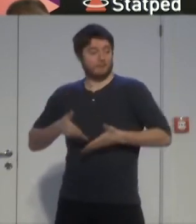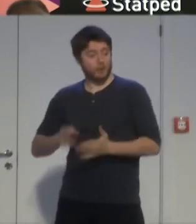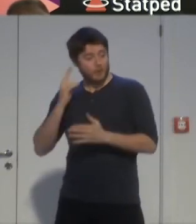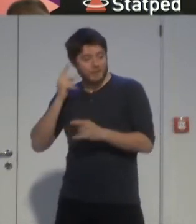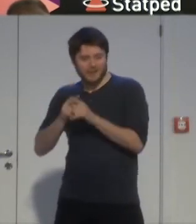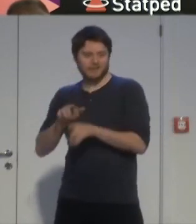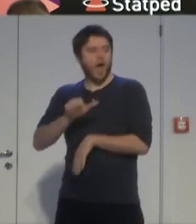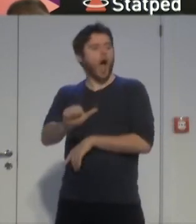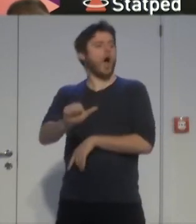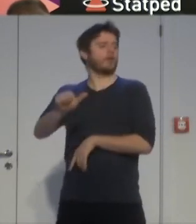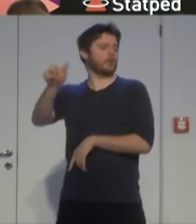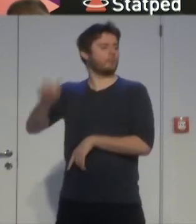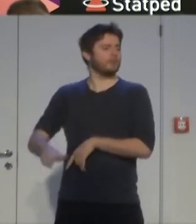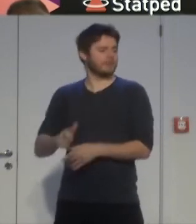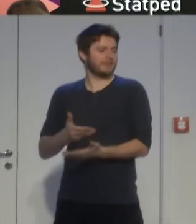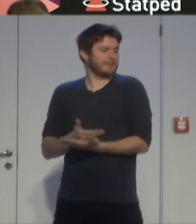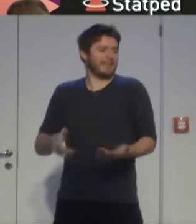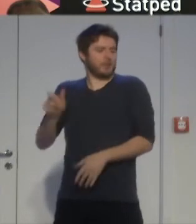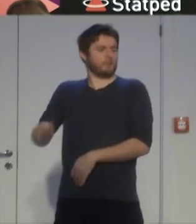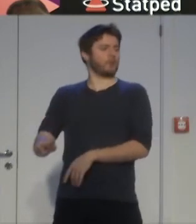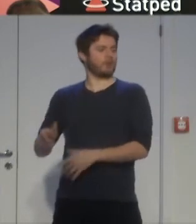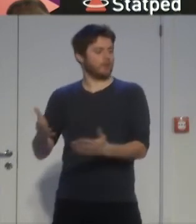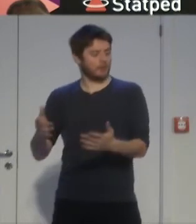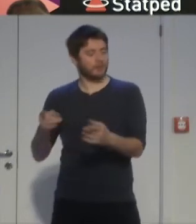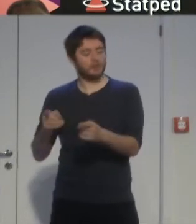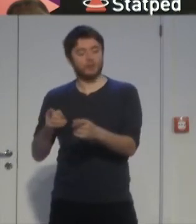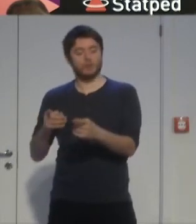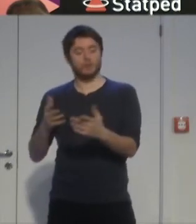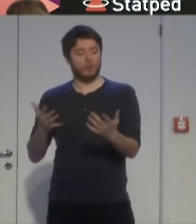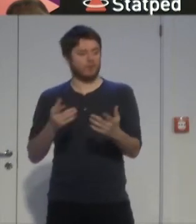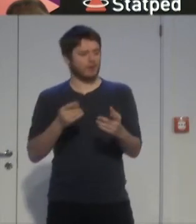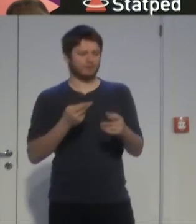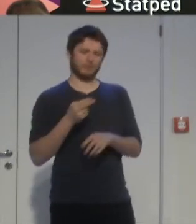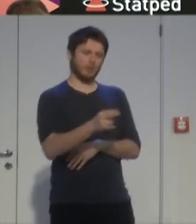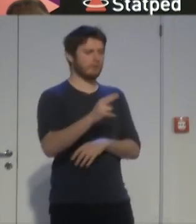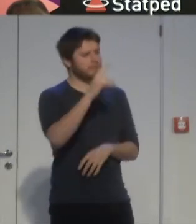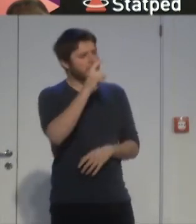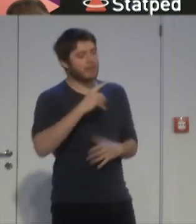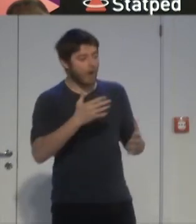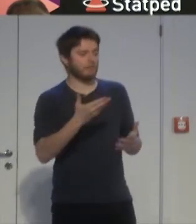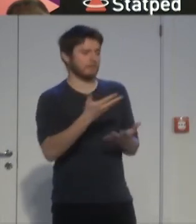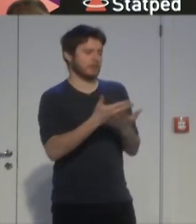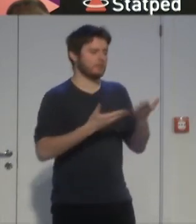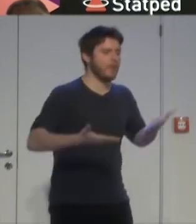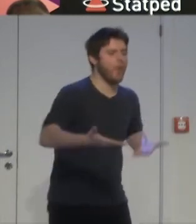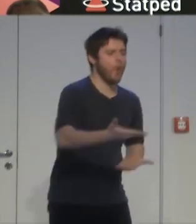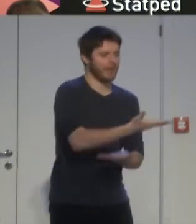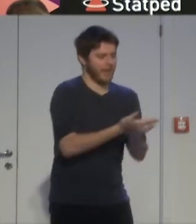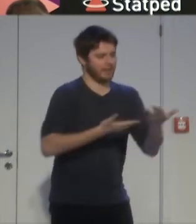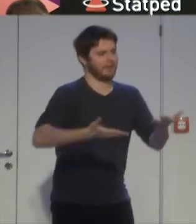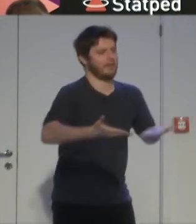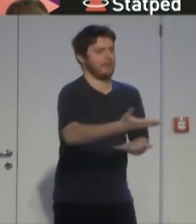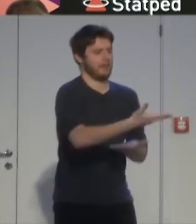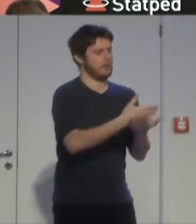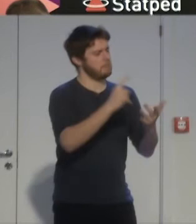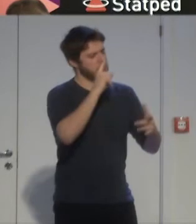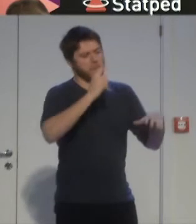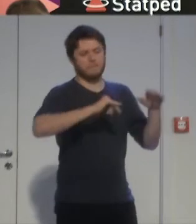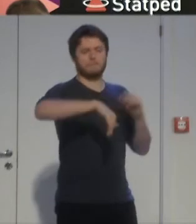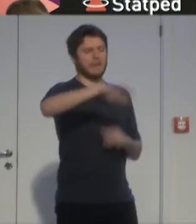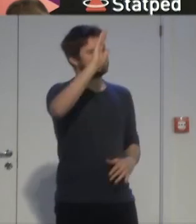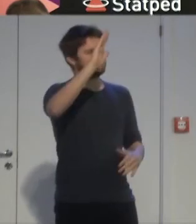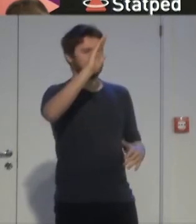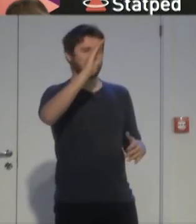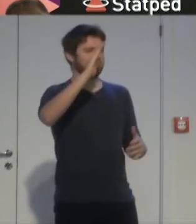So what is particularly human is languaging. It is the most human of